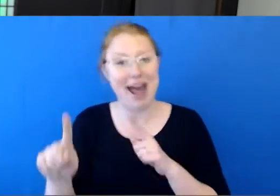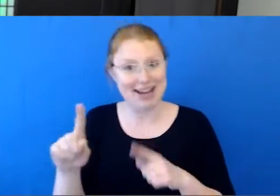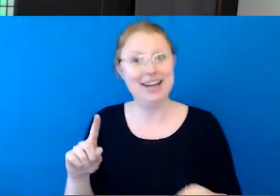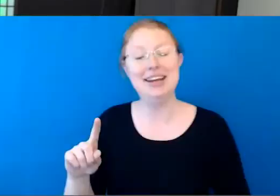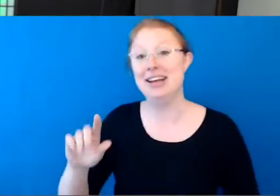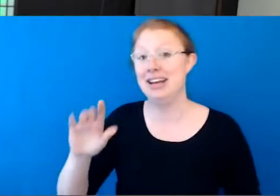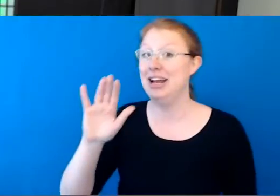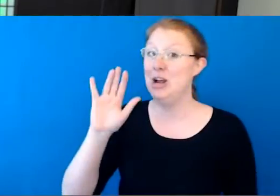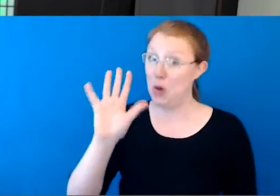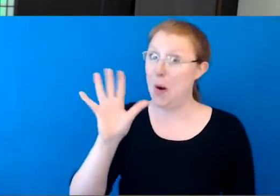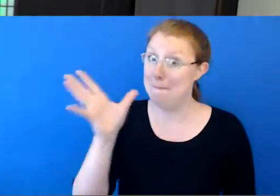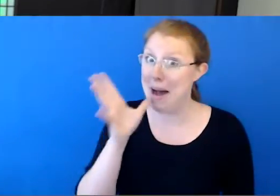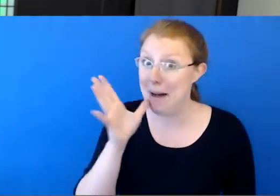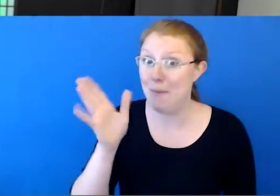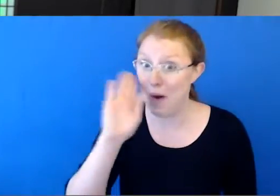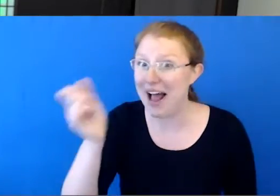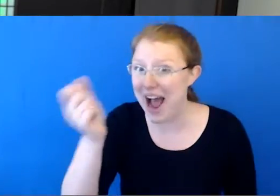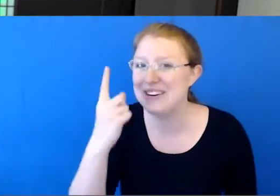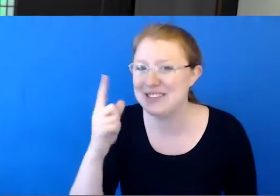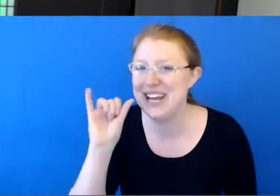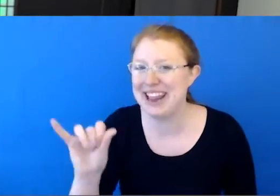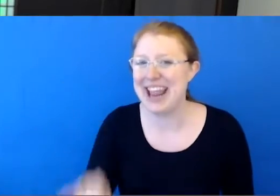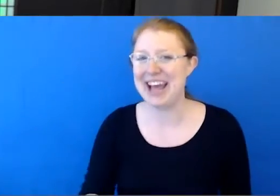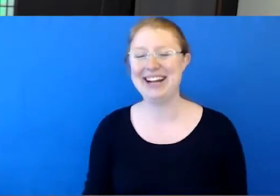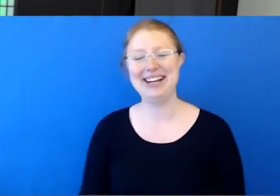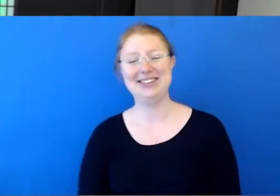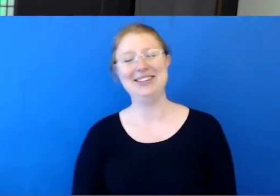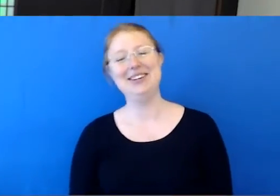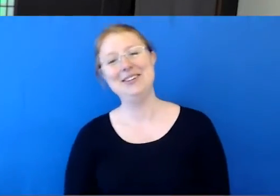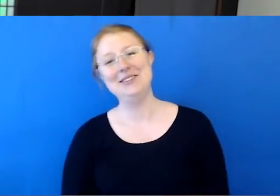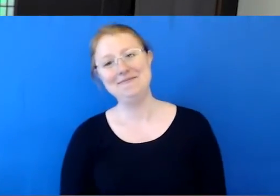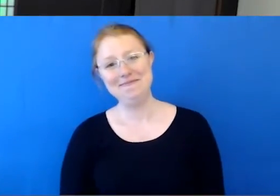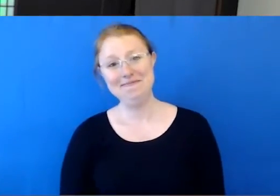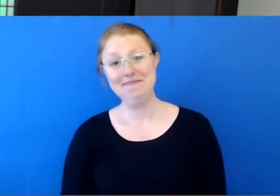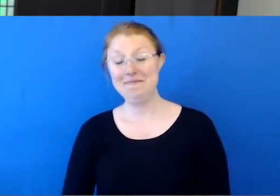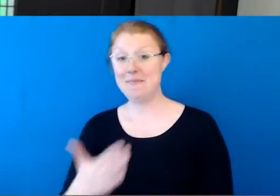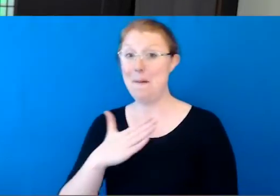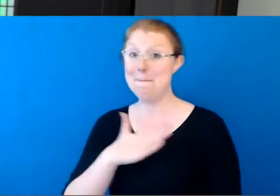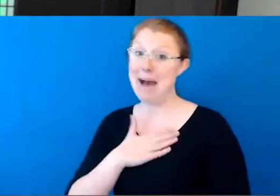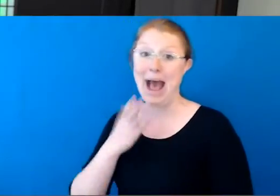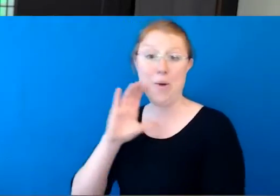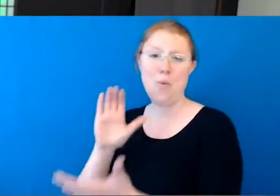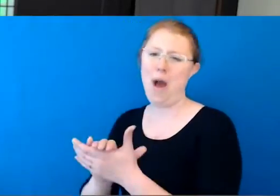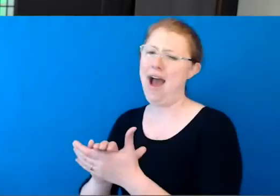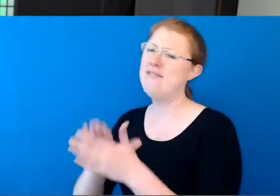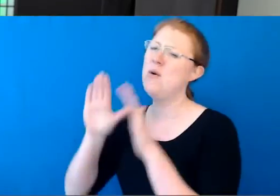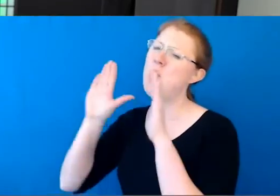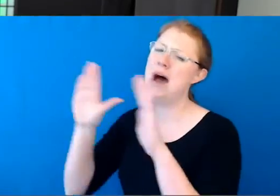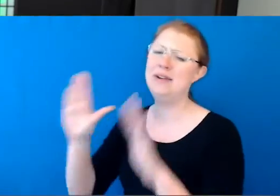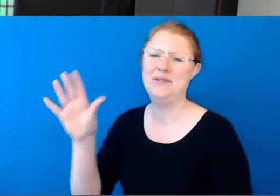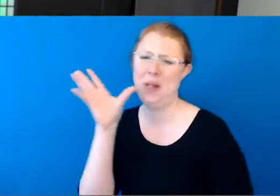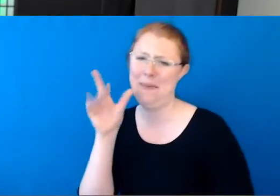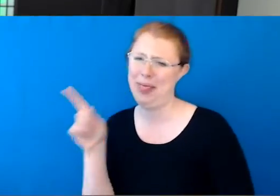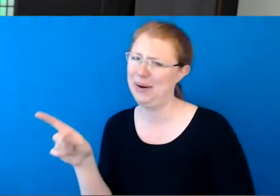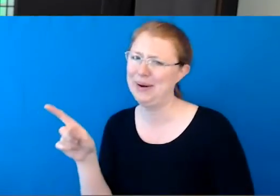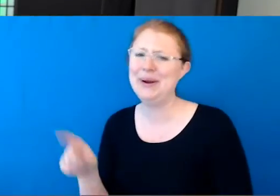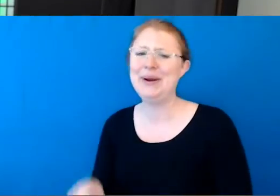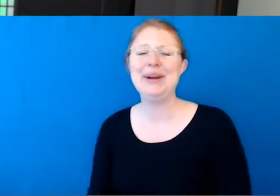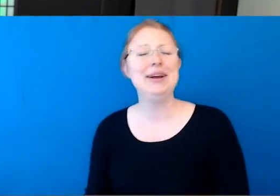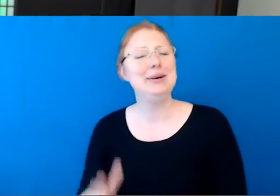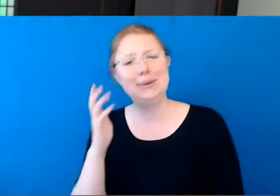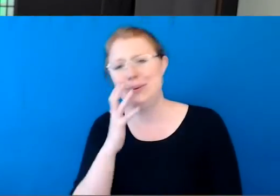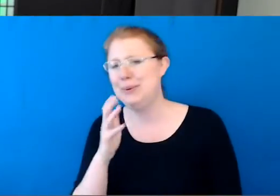mom-like people in your life will share it with you. Being the husband of a mother, I can tell